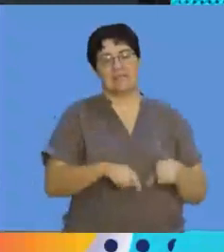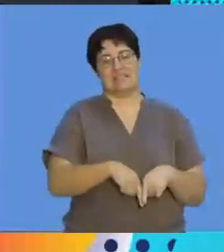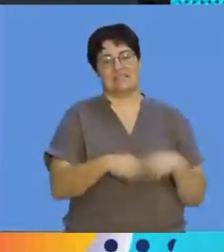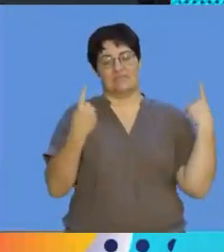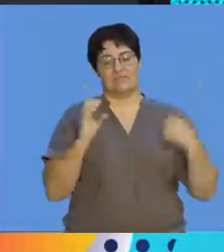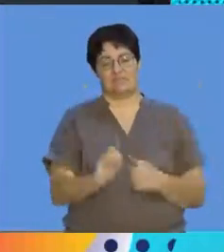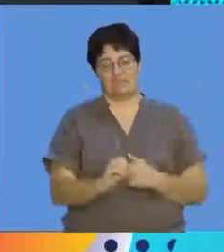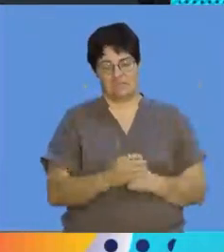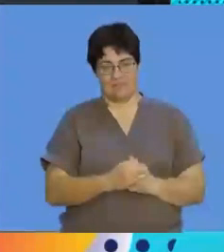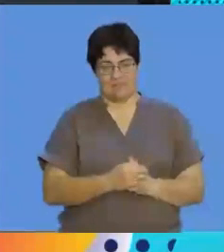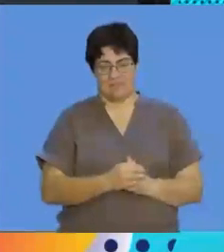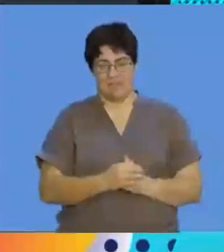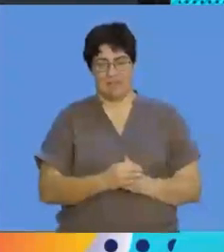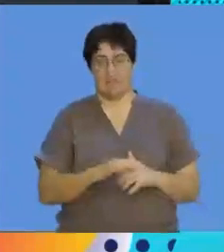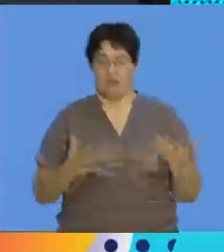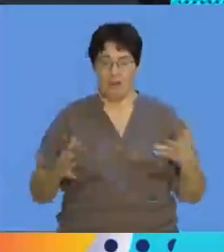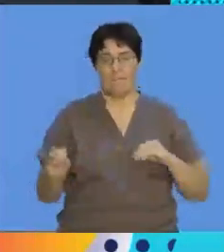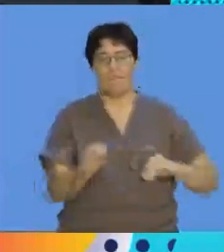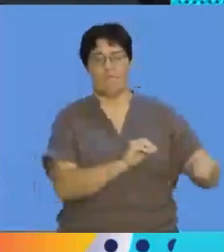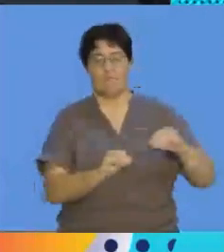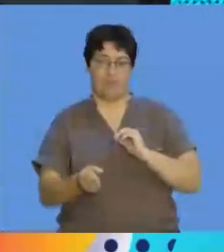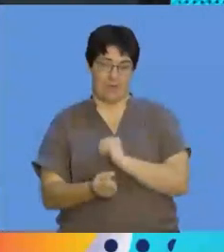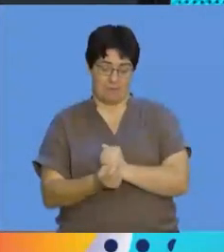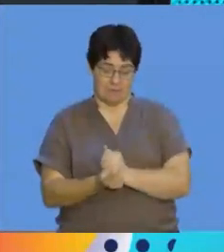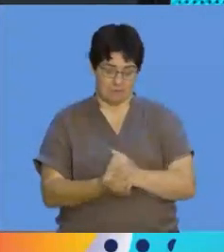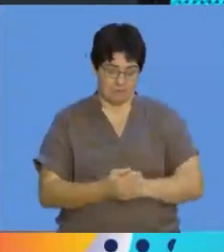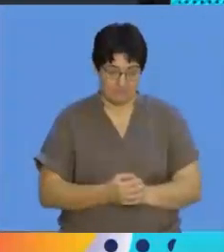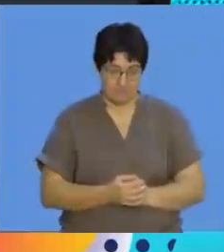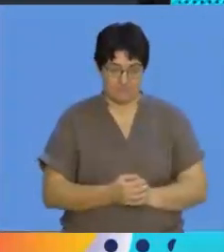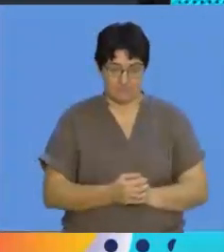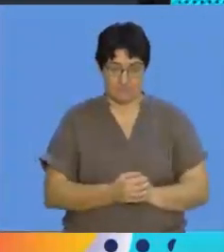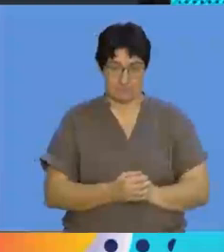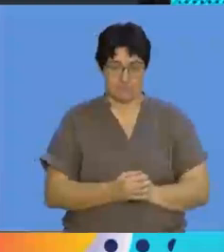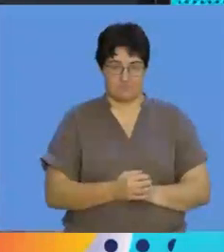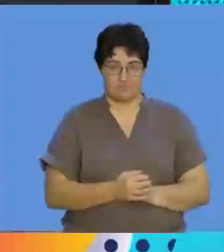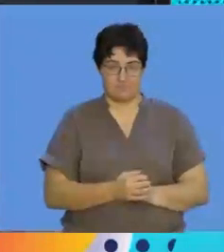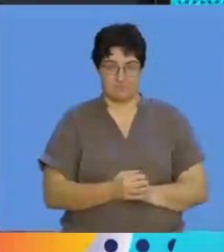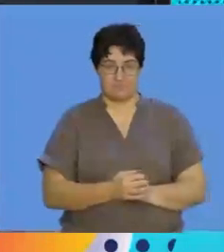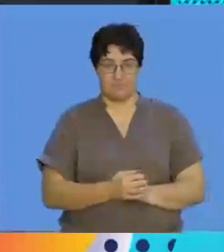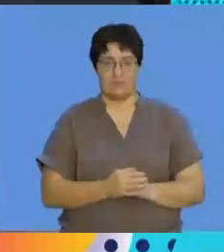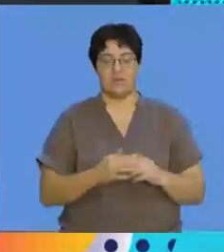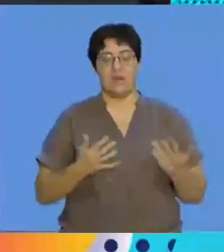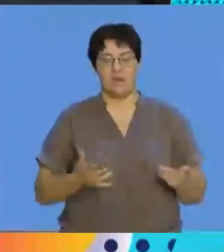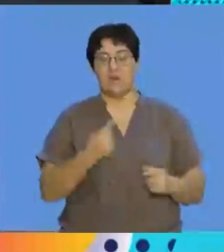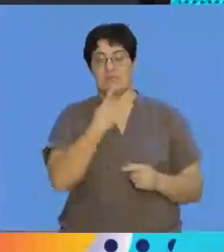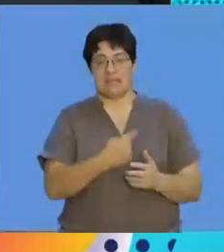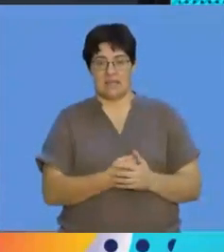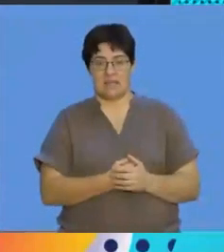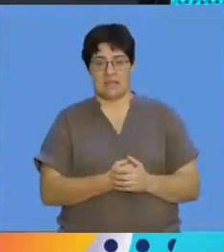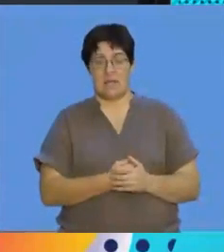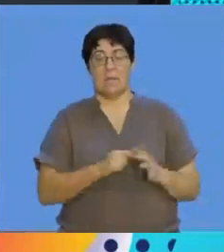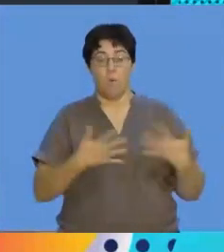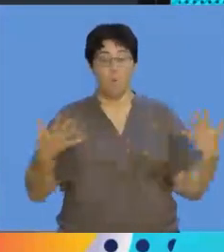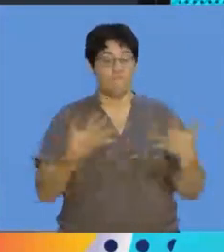to the extent at which these particles move with respect to the kinetic energy. We're saying that the